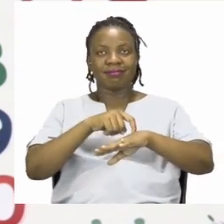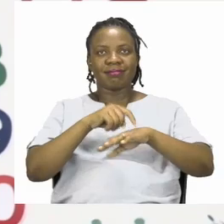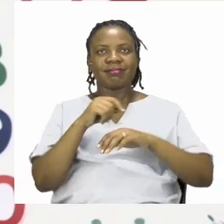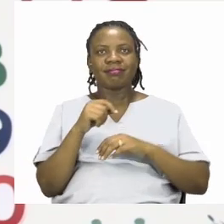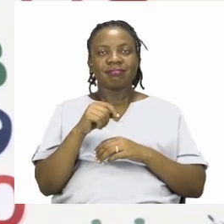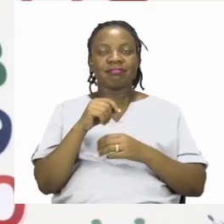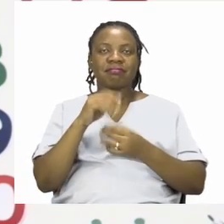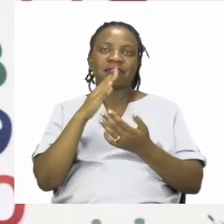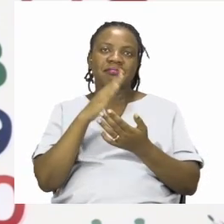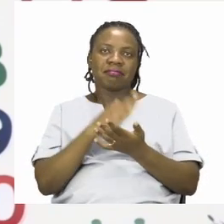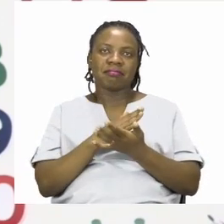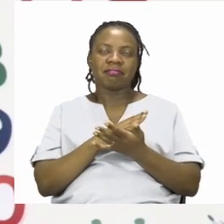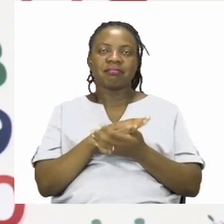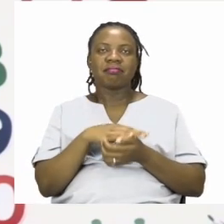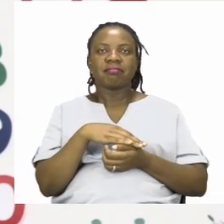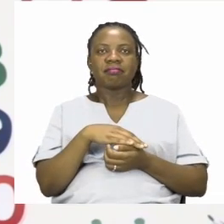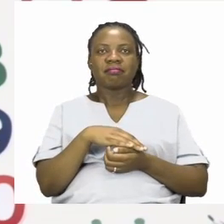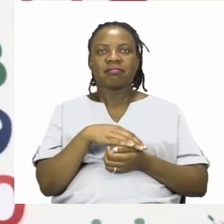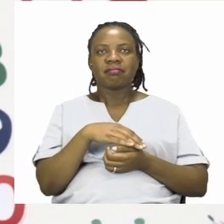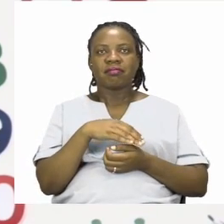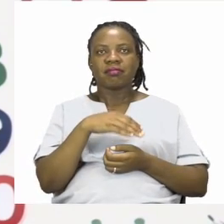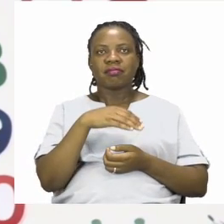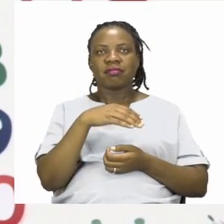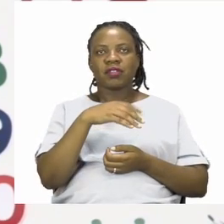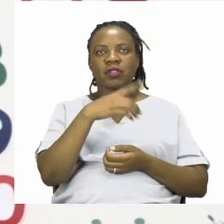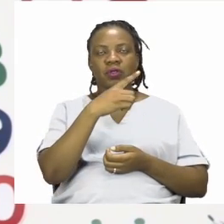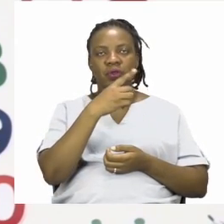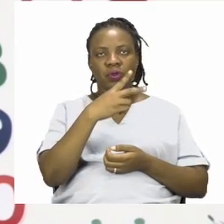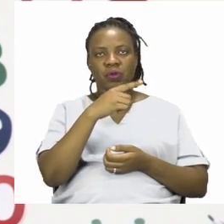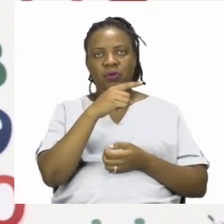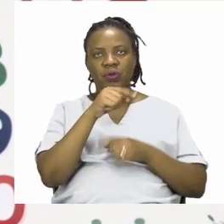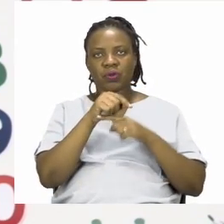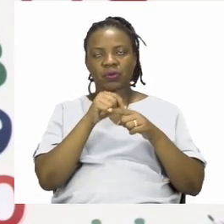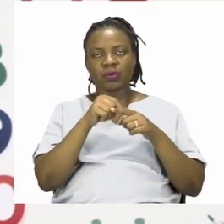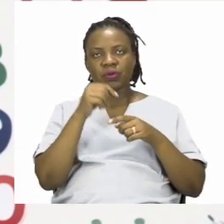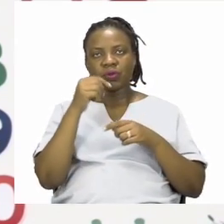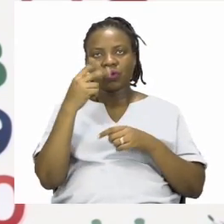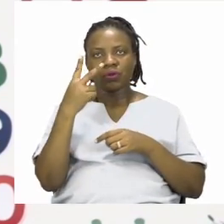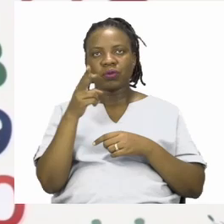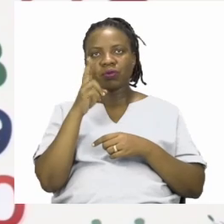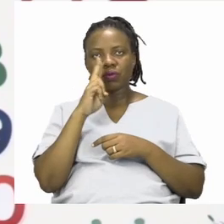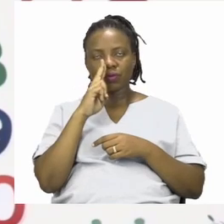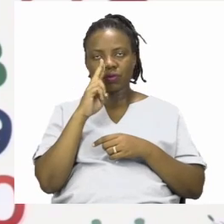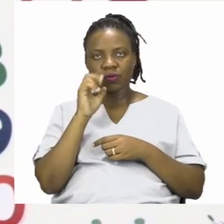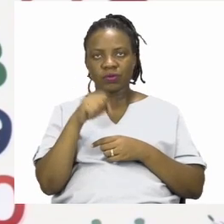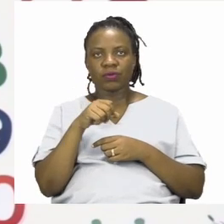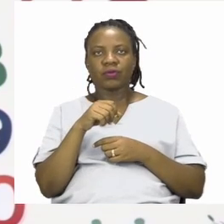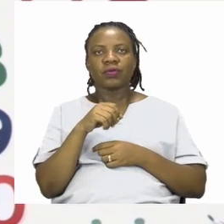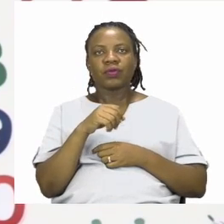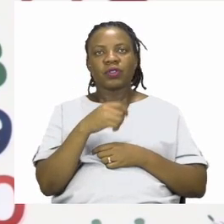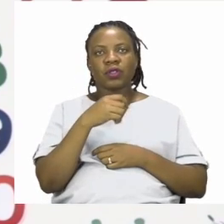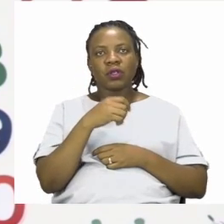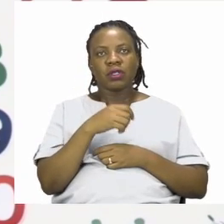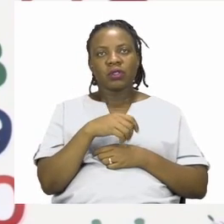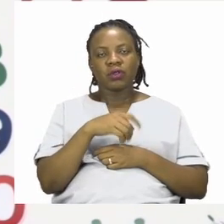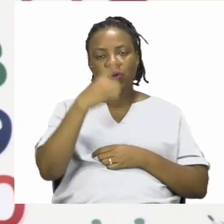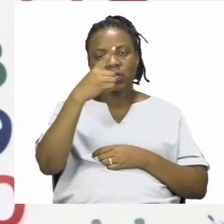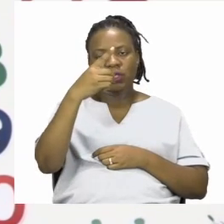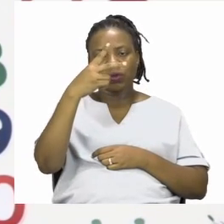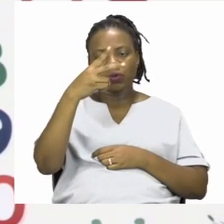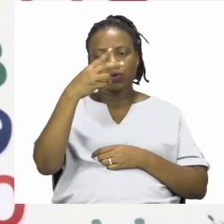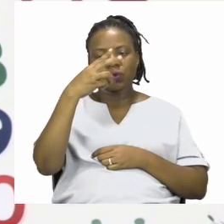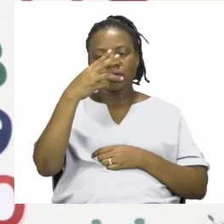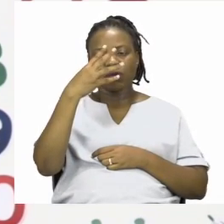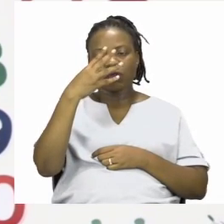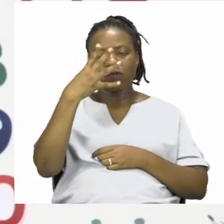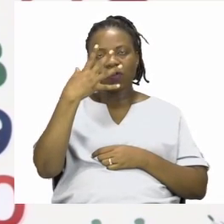Okay, so 1, 2, 3, 4, 5, 6 times we had to subtract 2. And